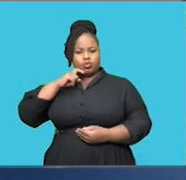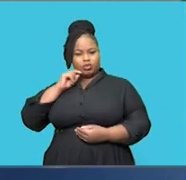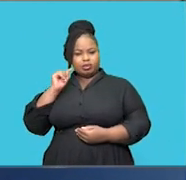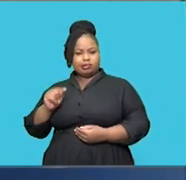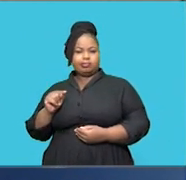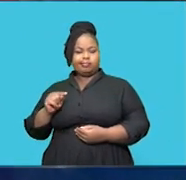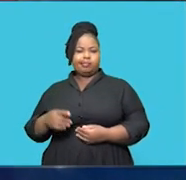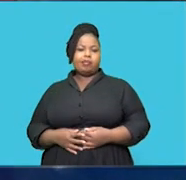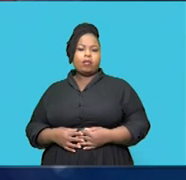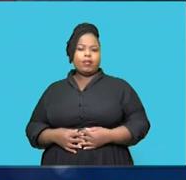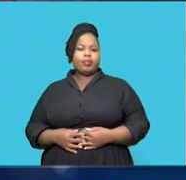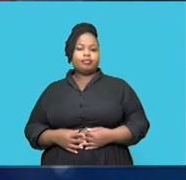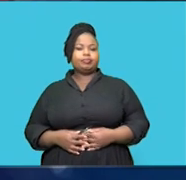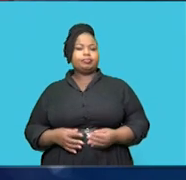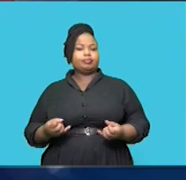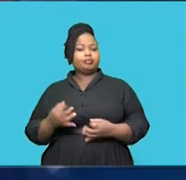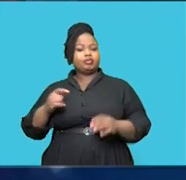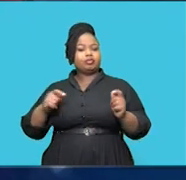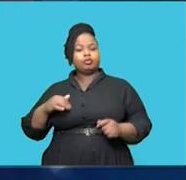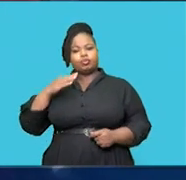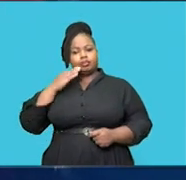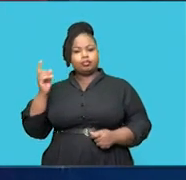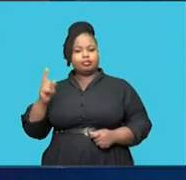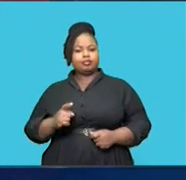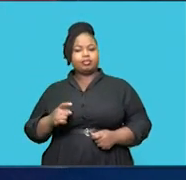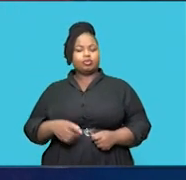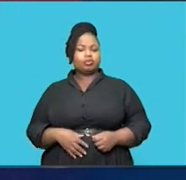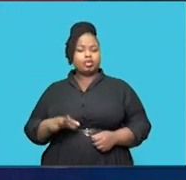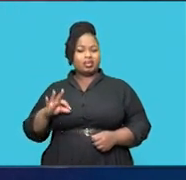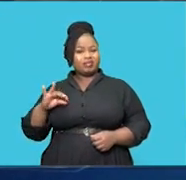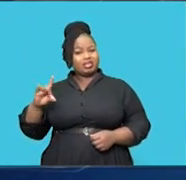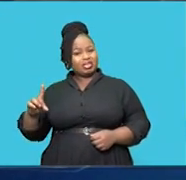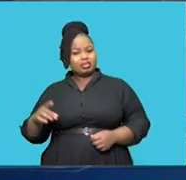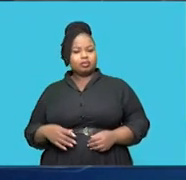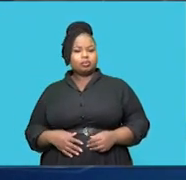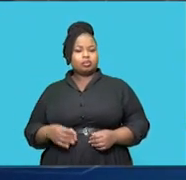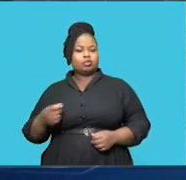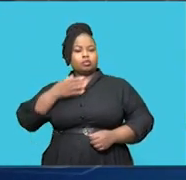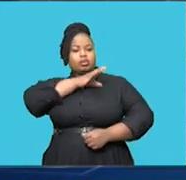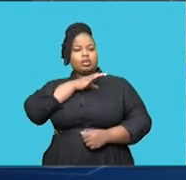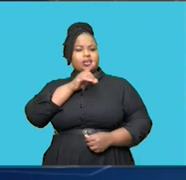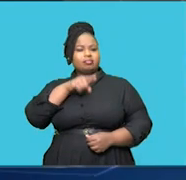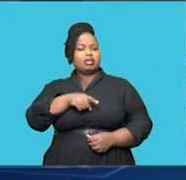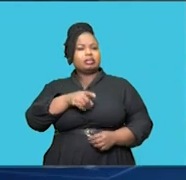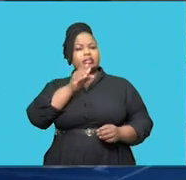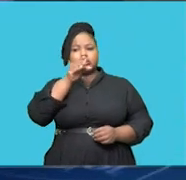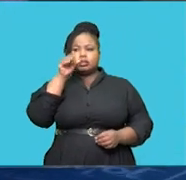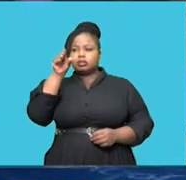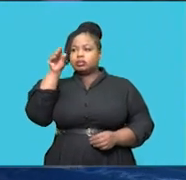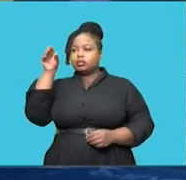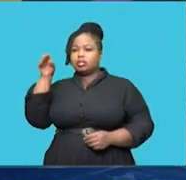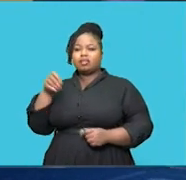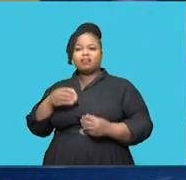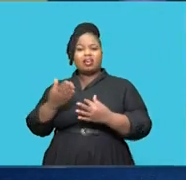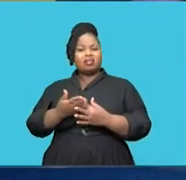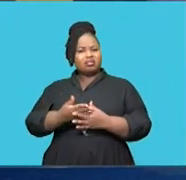will be used as patients' files. The number of people that are coming to the facilities each day, and the clerks have to take out files for all of them. Can you